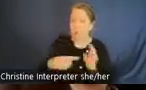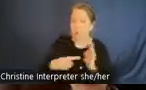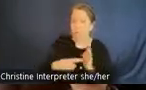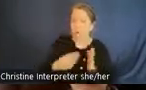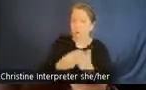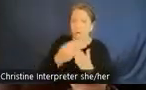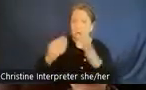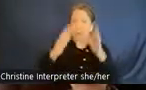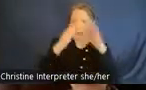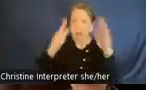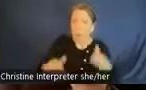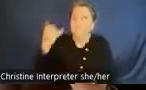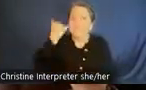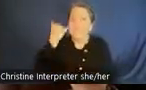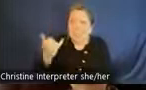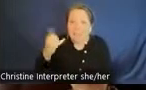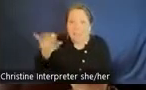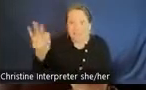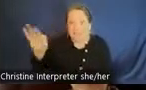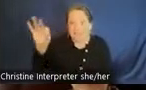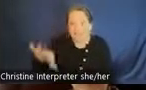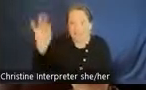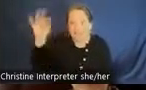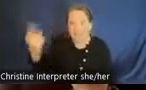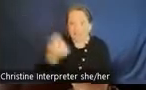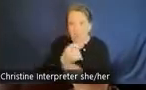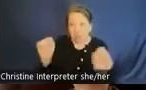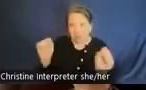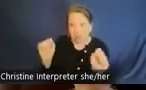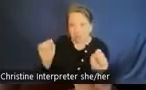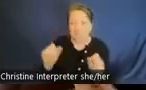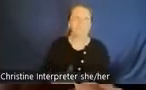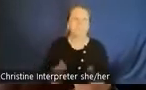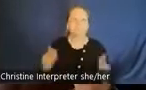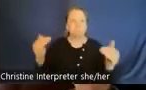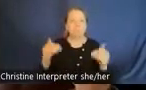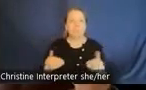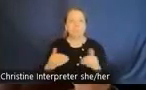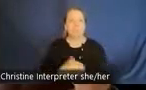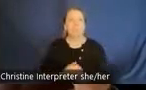could find one that was safe for them. Next slide.